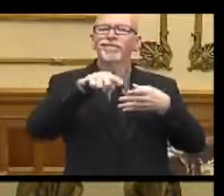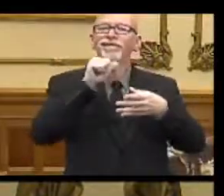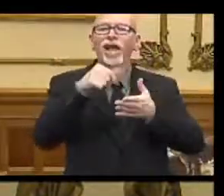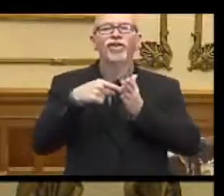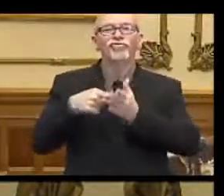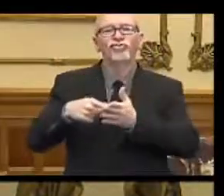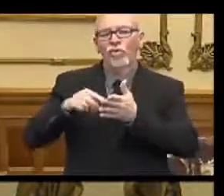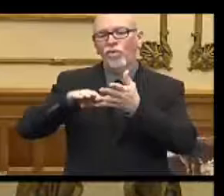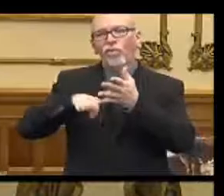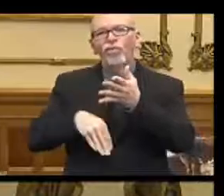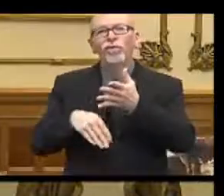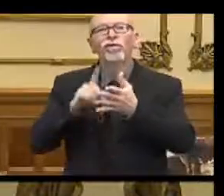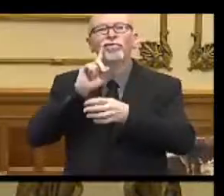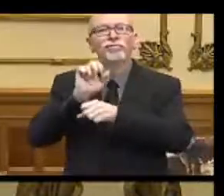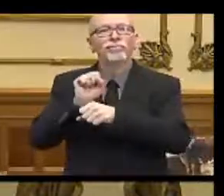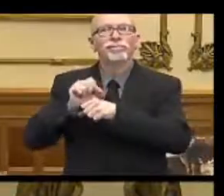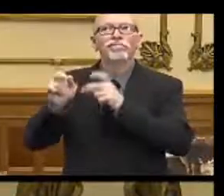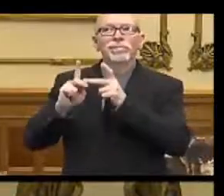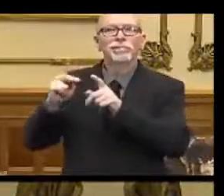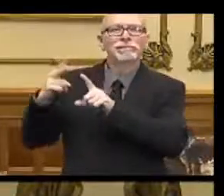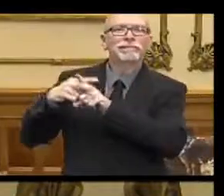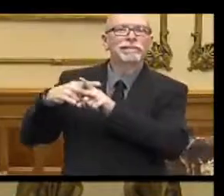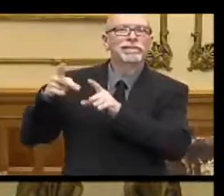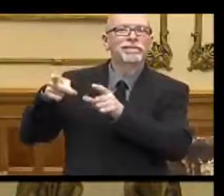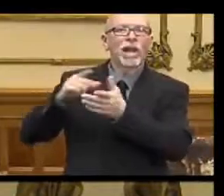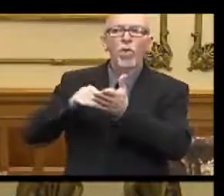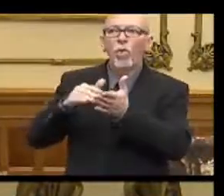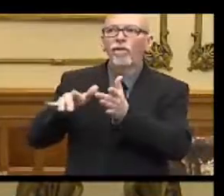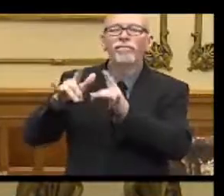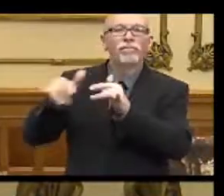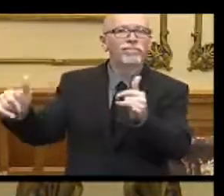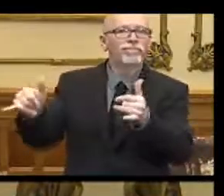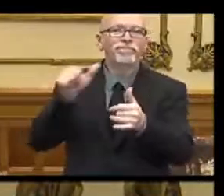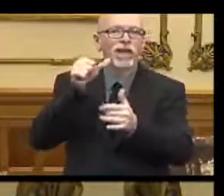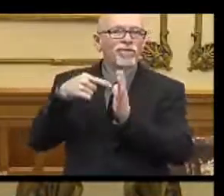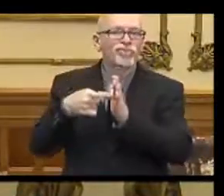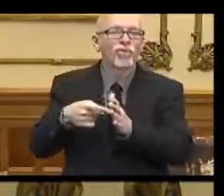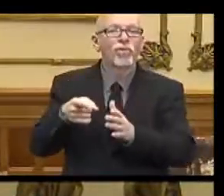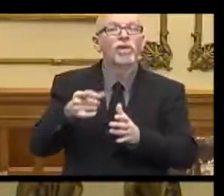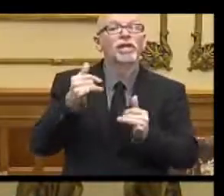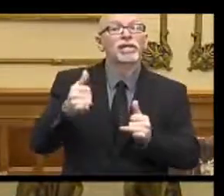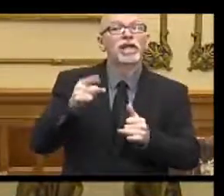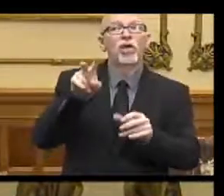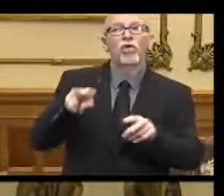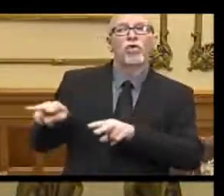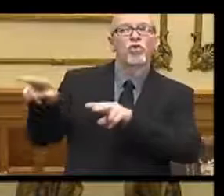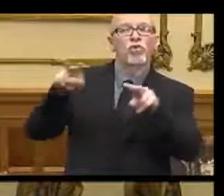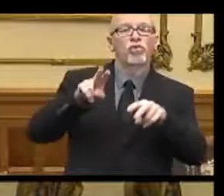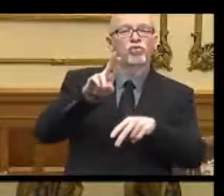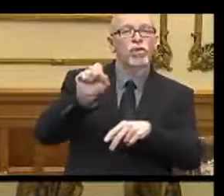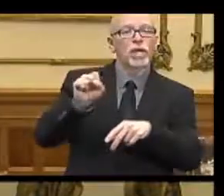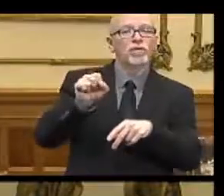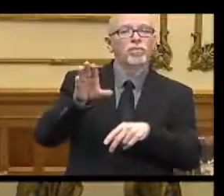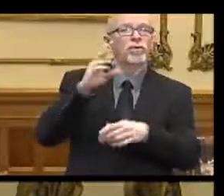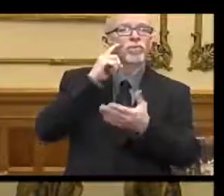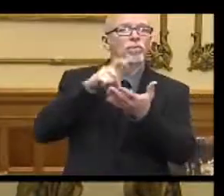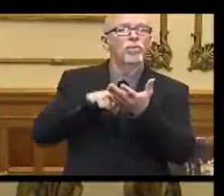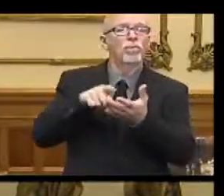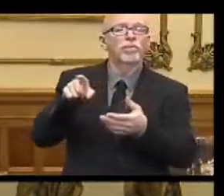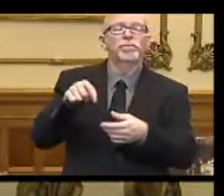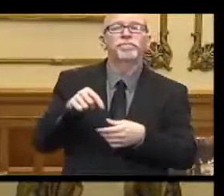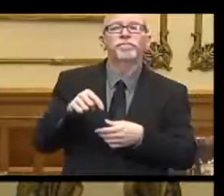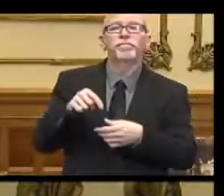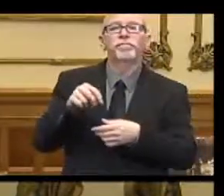doesn't fully capture what's actually happened the second half of the month. And if you look around the nation, you will see that